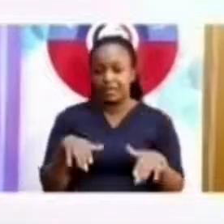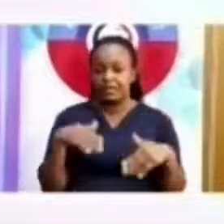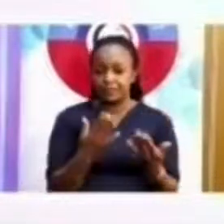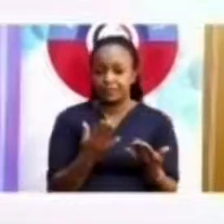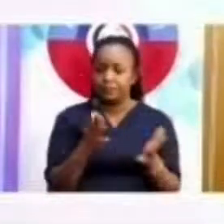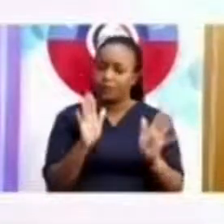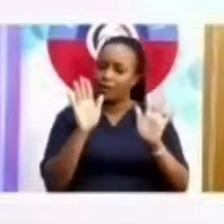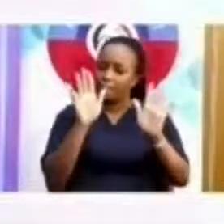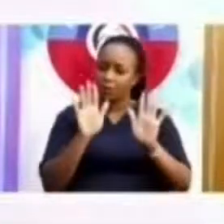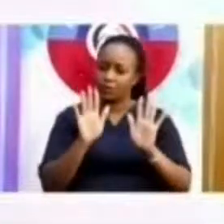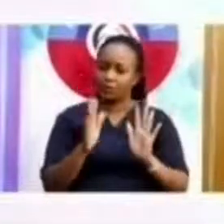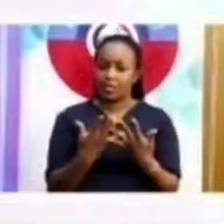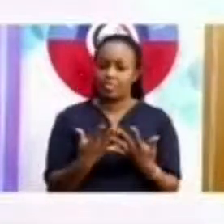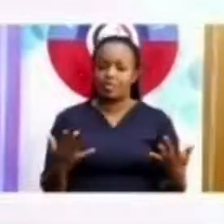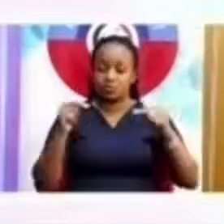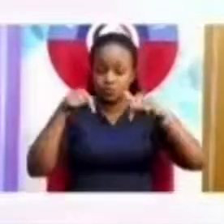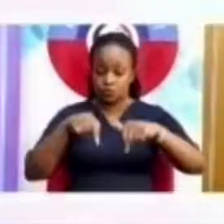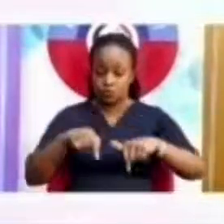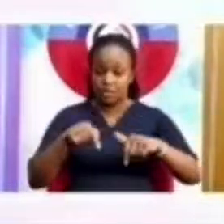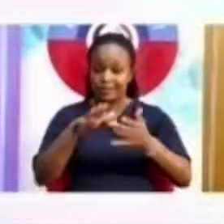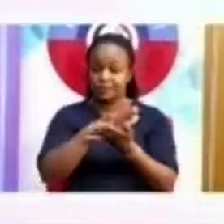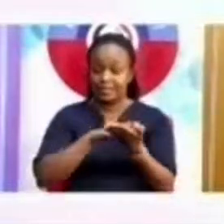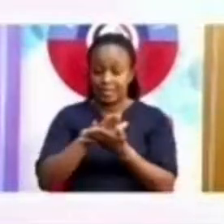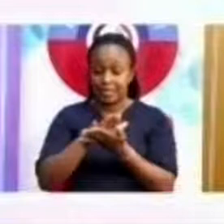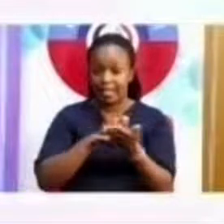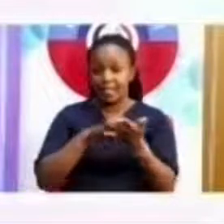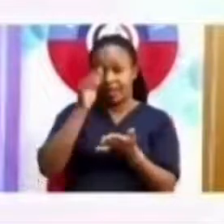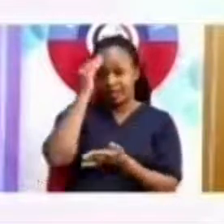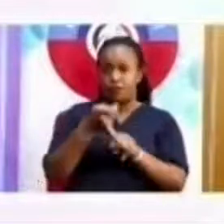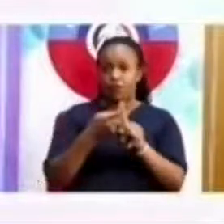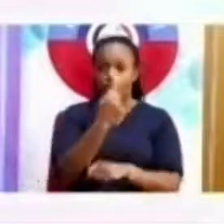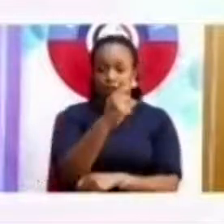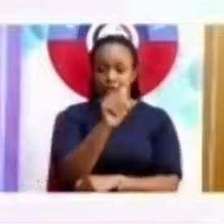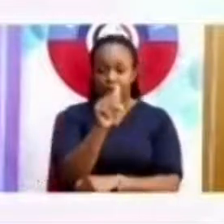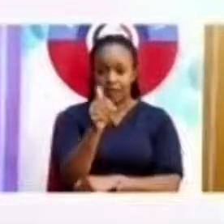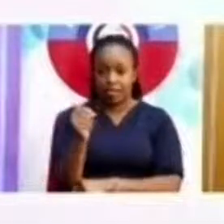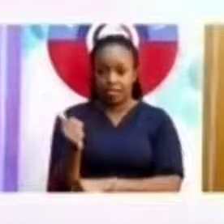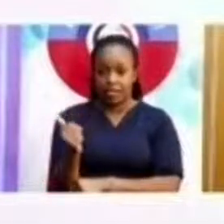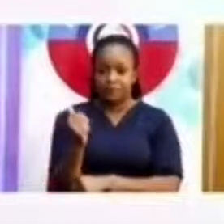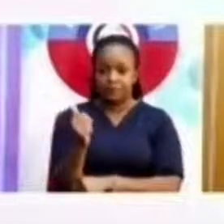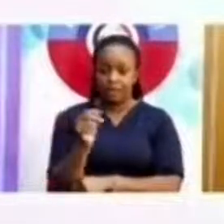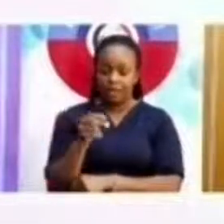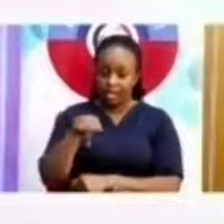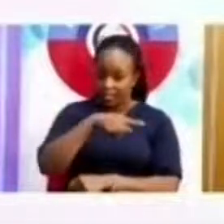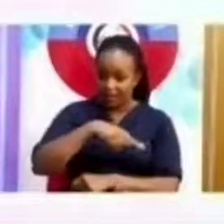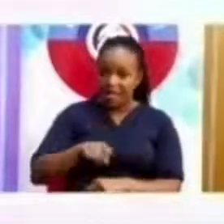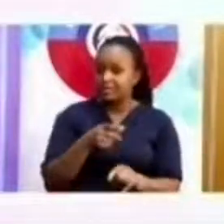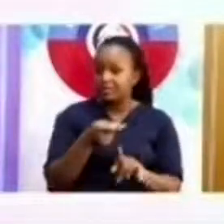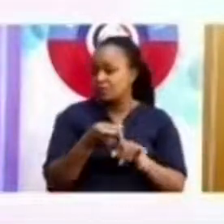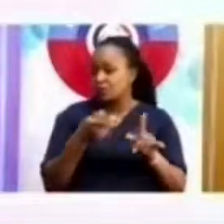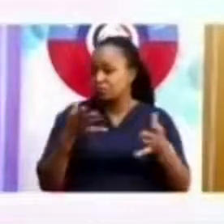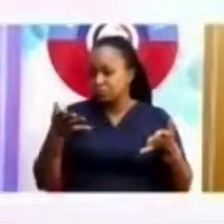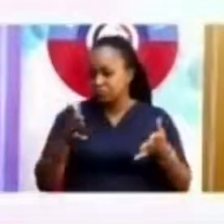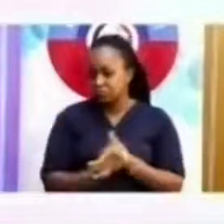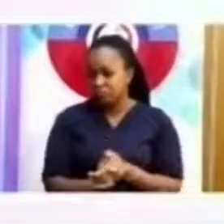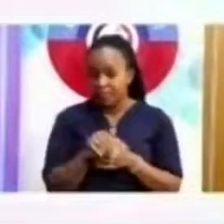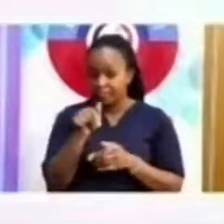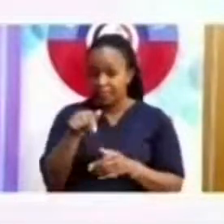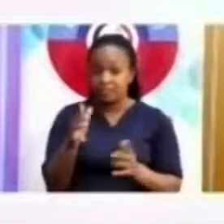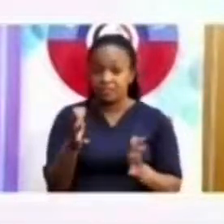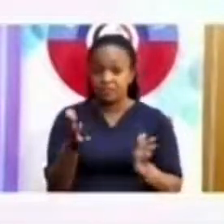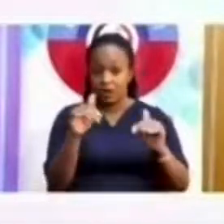is basically learning from each other. Where are we? Remember, at this forum, we have representation from 20 out